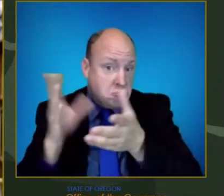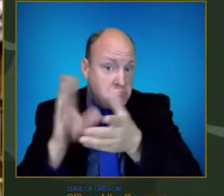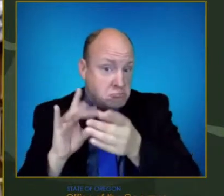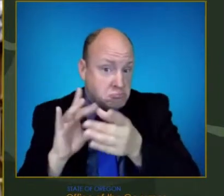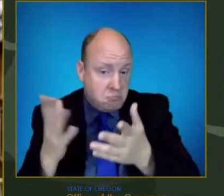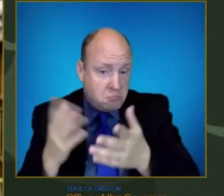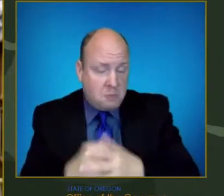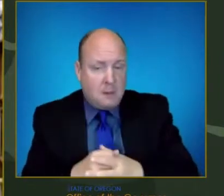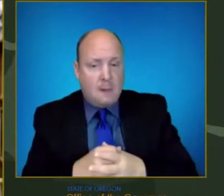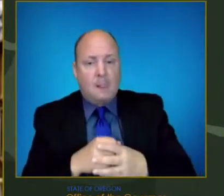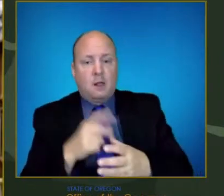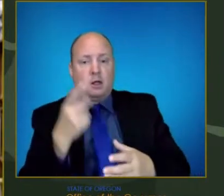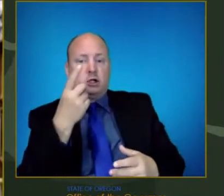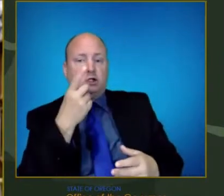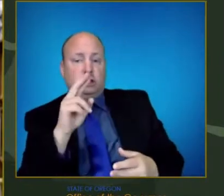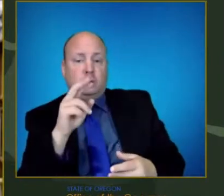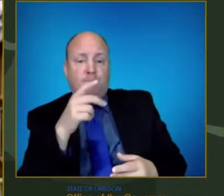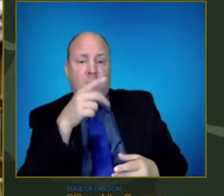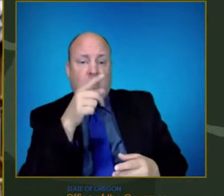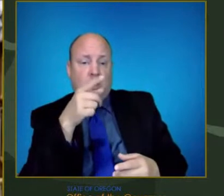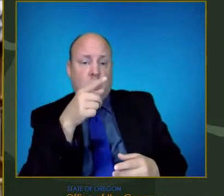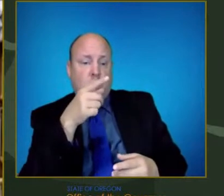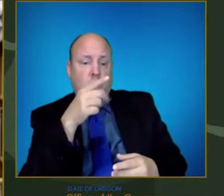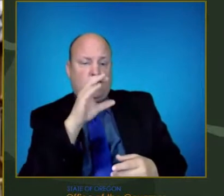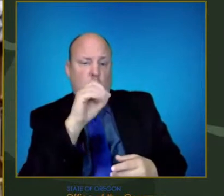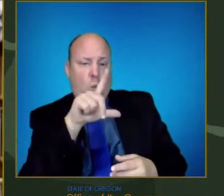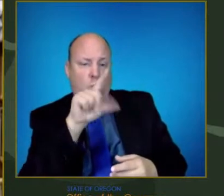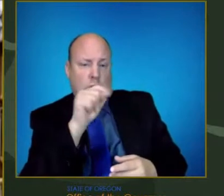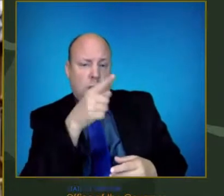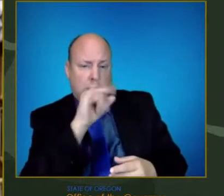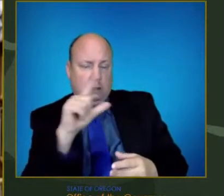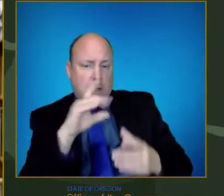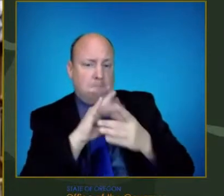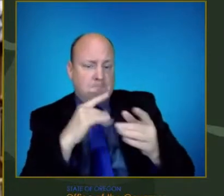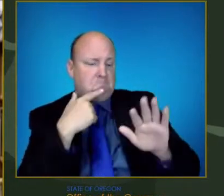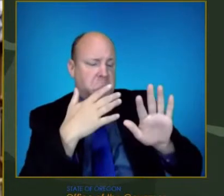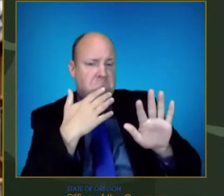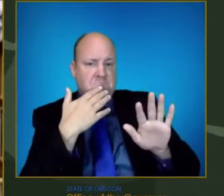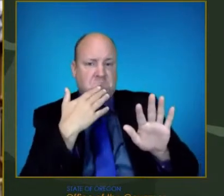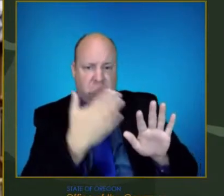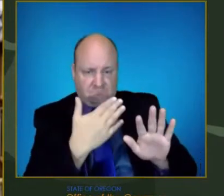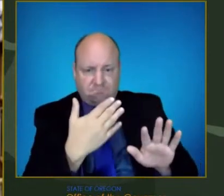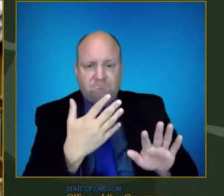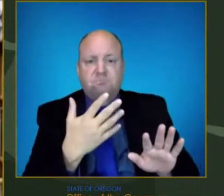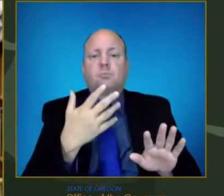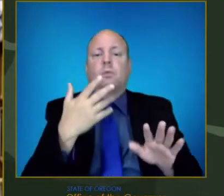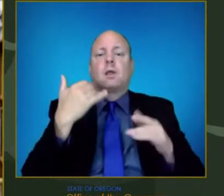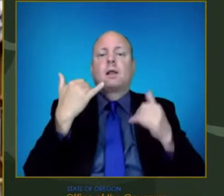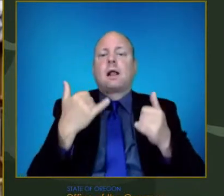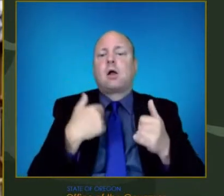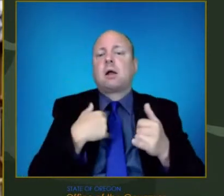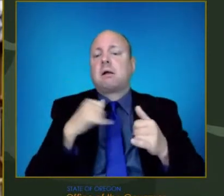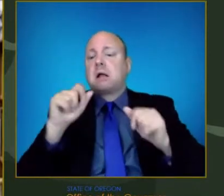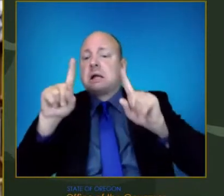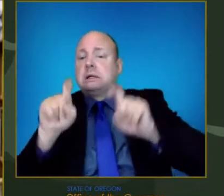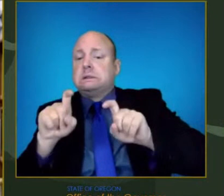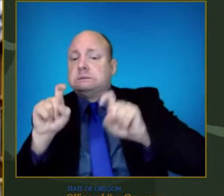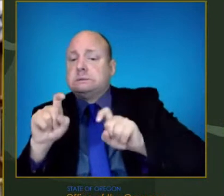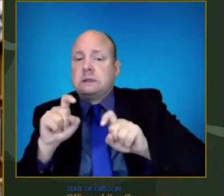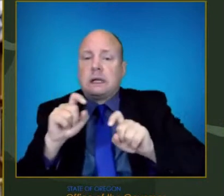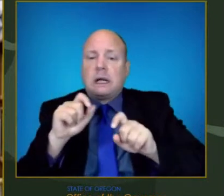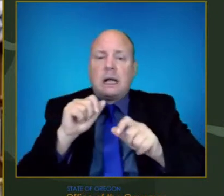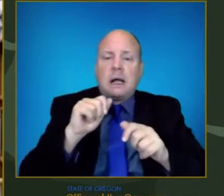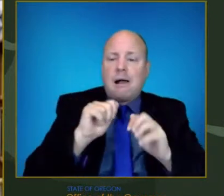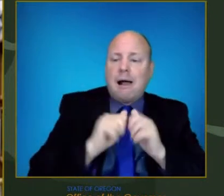Thank you, Governor. I agree. This is a valuable tool to help keep in-person instruction going. We do want more schools to sign